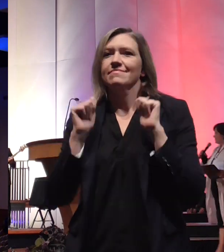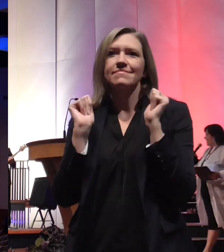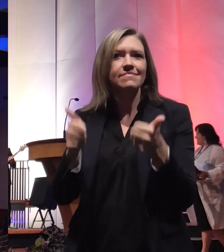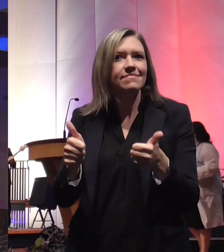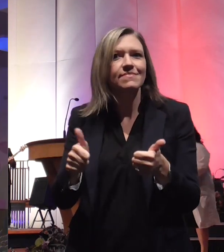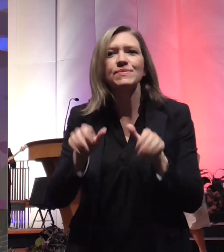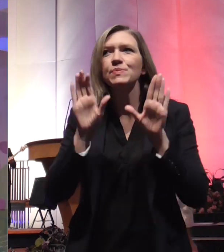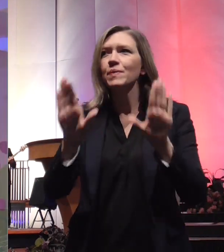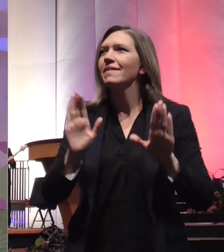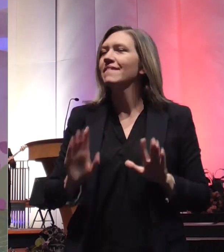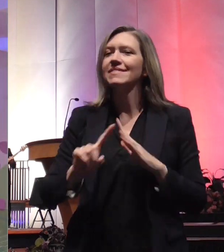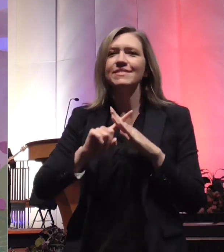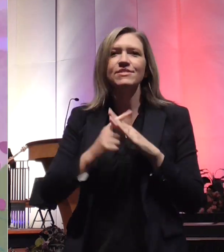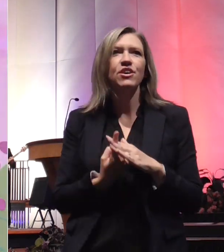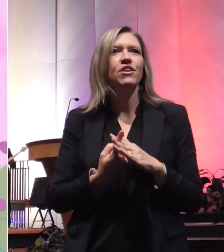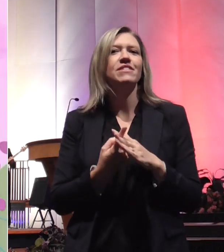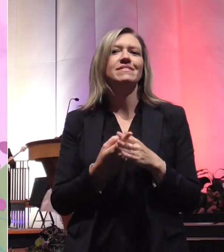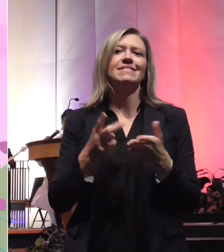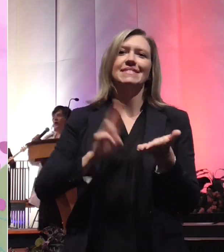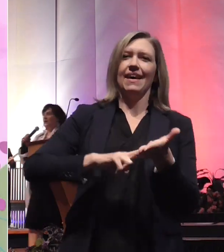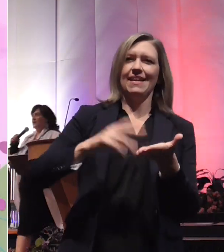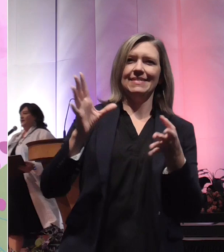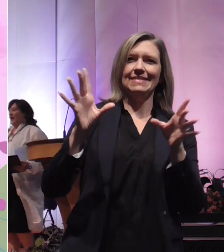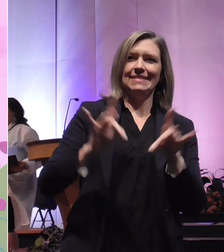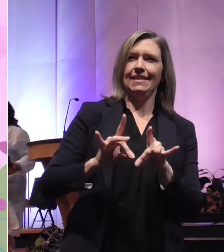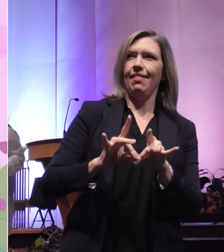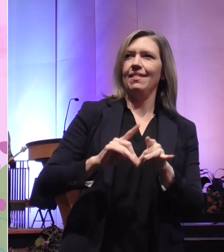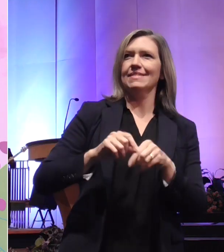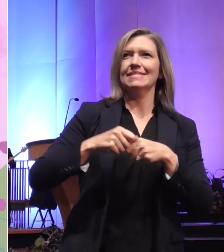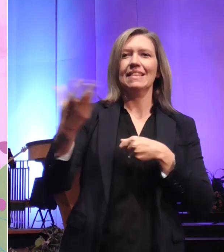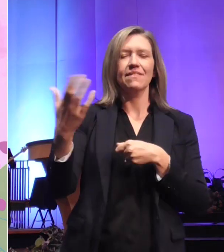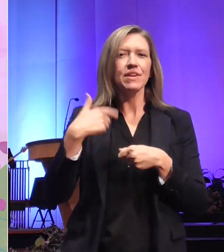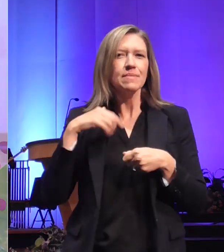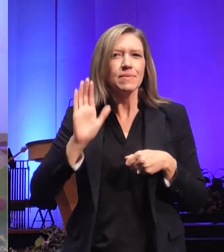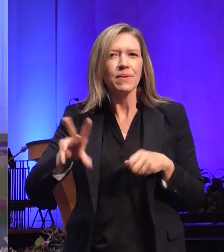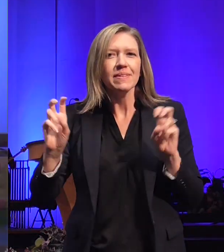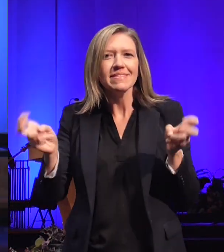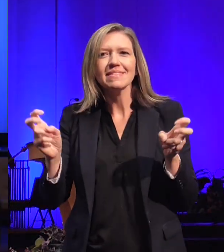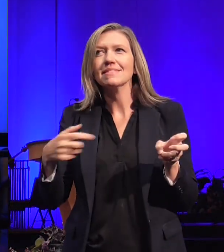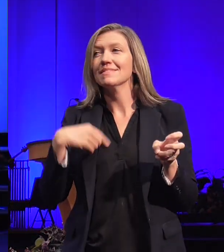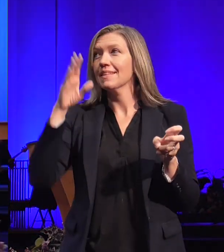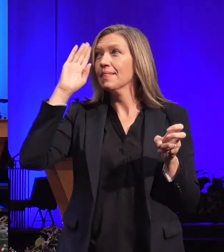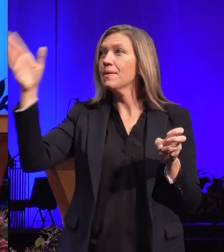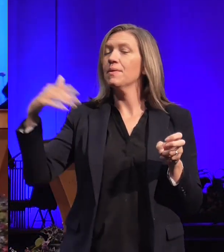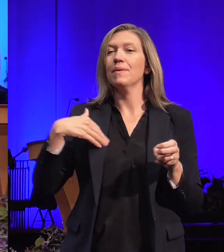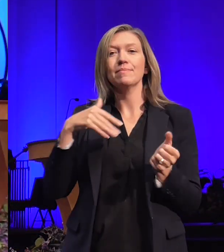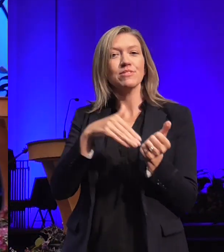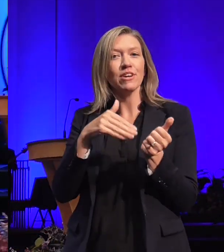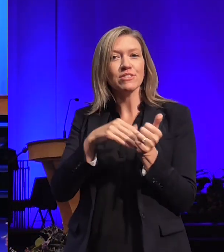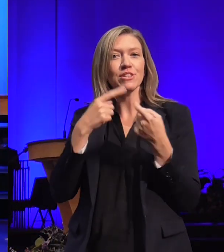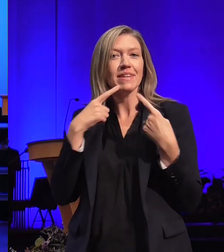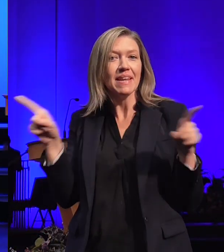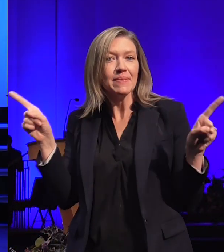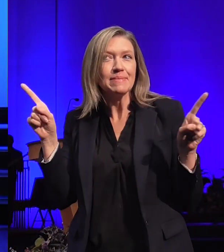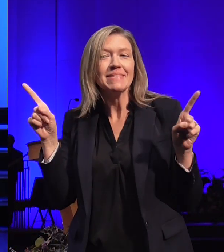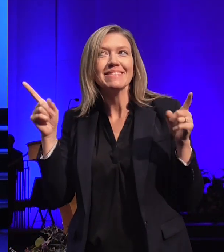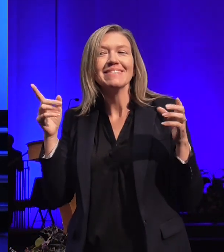Awesome, wonderful start. Signed, sealed, delivered, I'm yours. Hi there, I'm Dr.